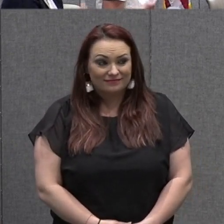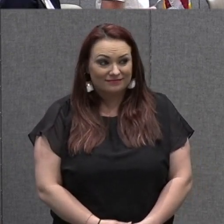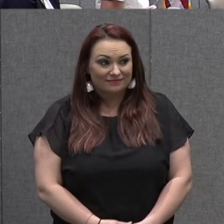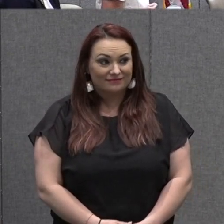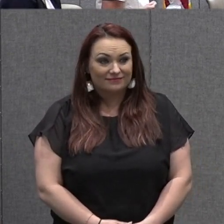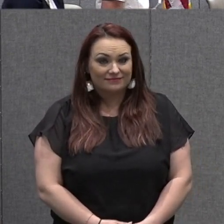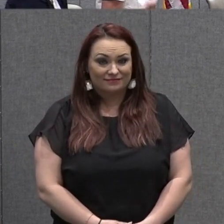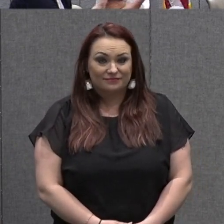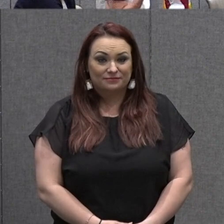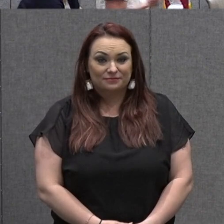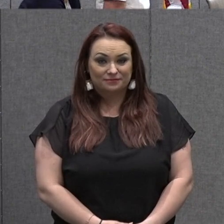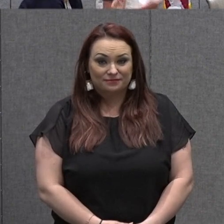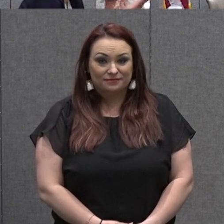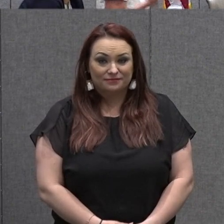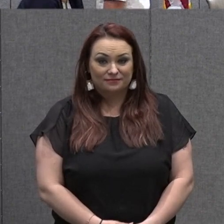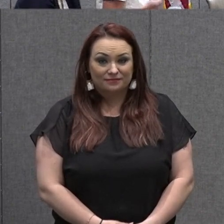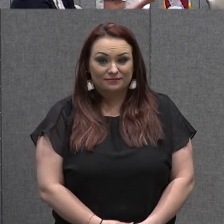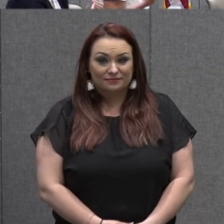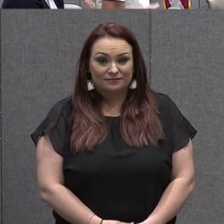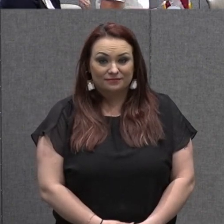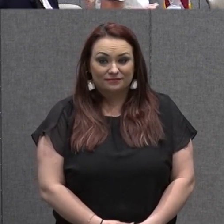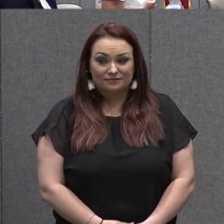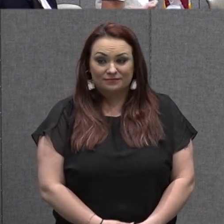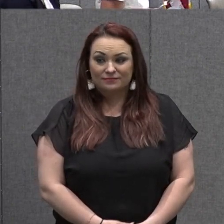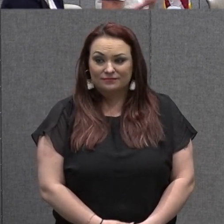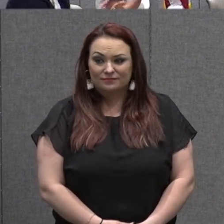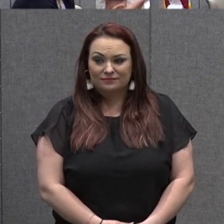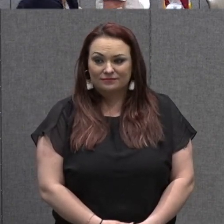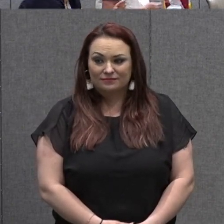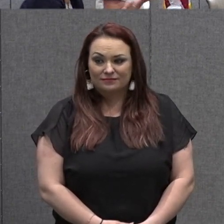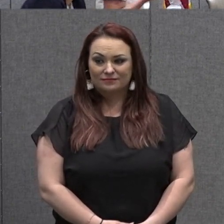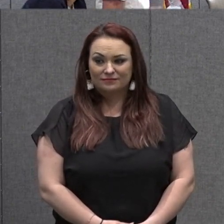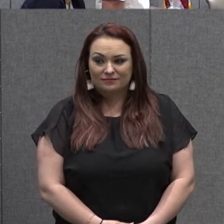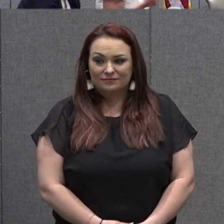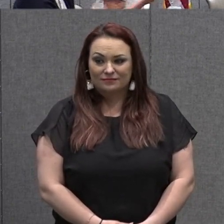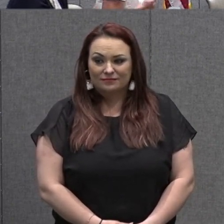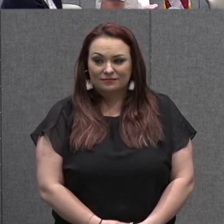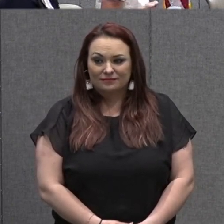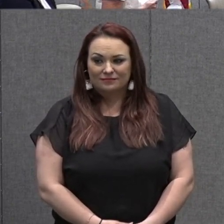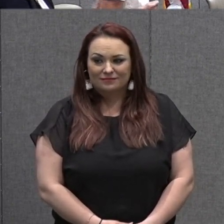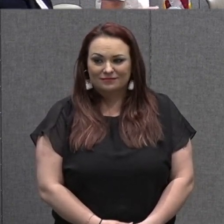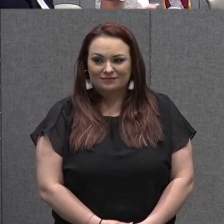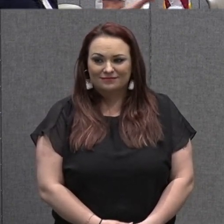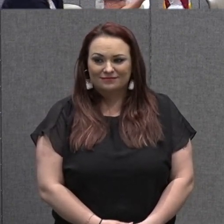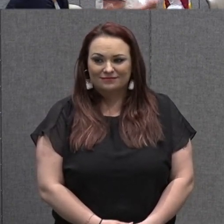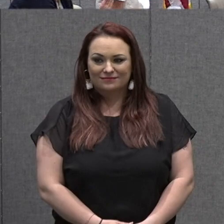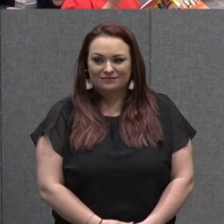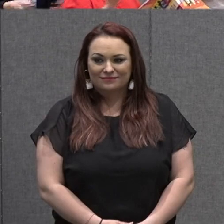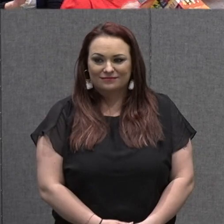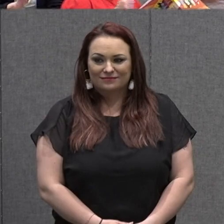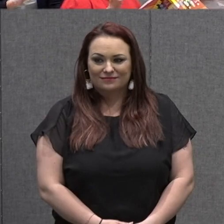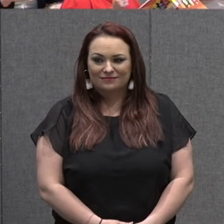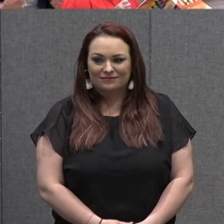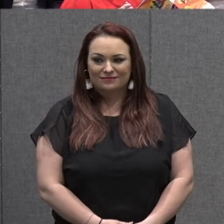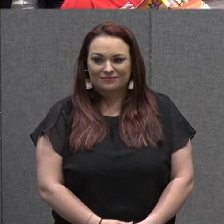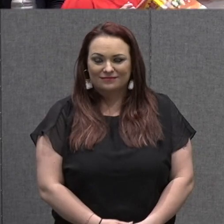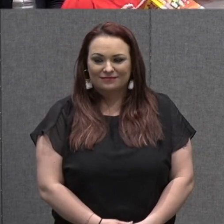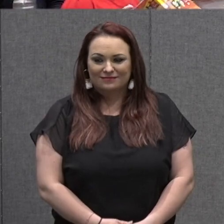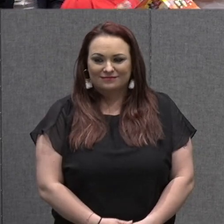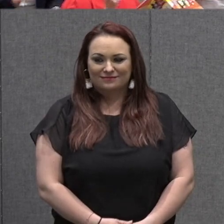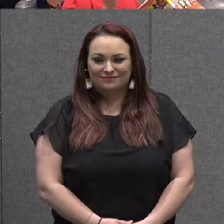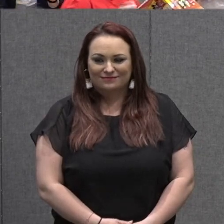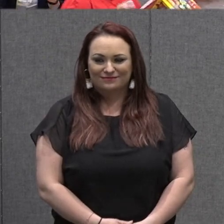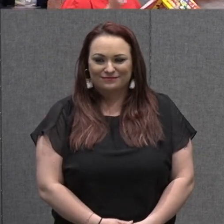Science experiments. Science. Or I miss my friends. I miss my